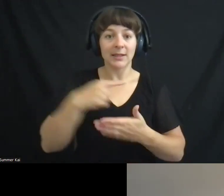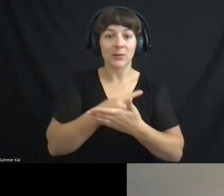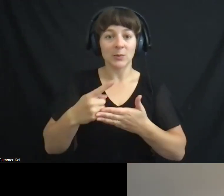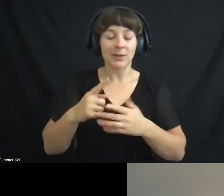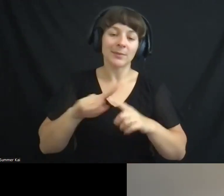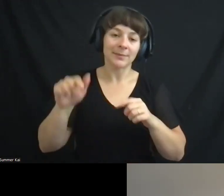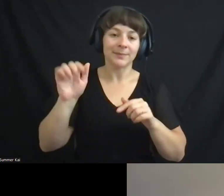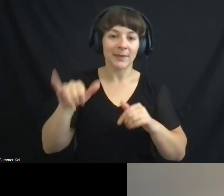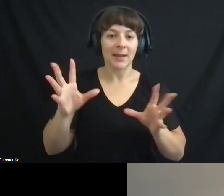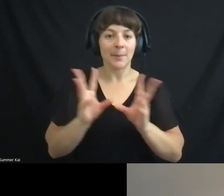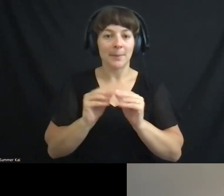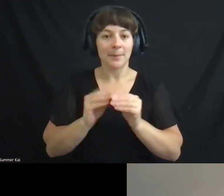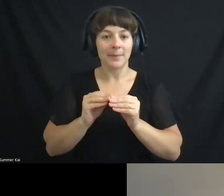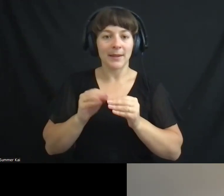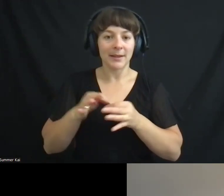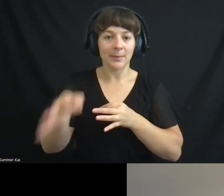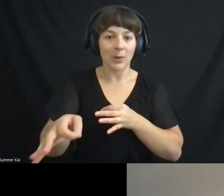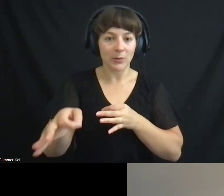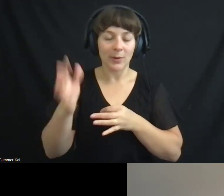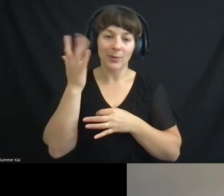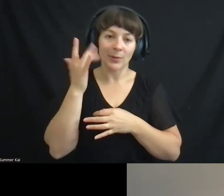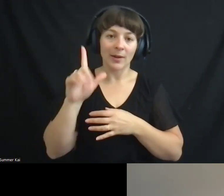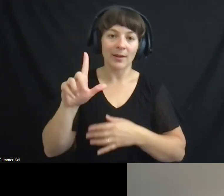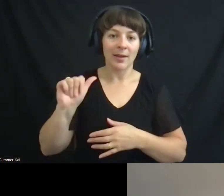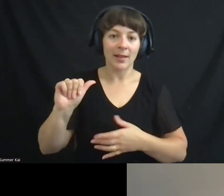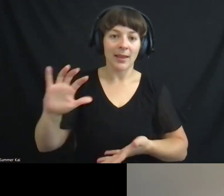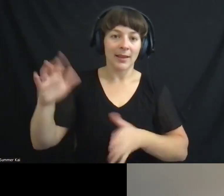gotten rescheduled due to events in Los Angeles.